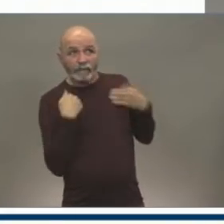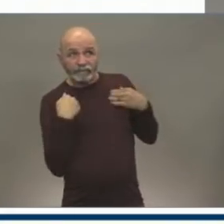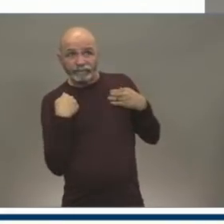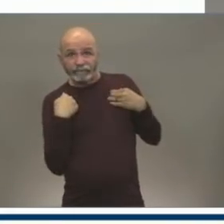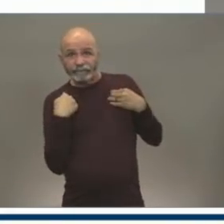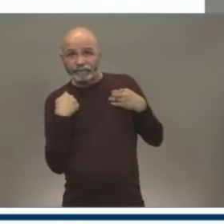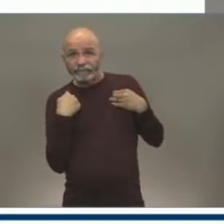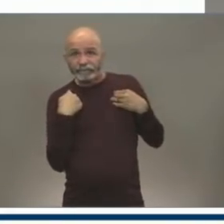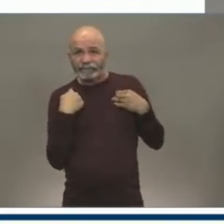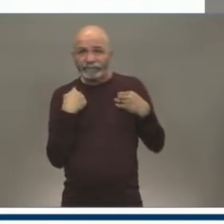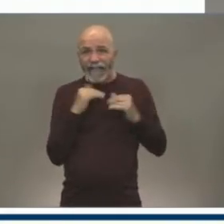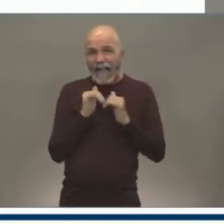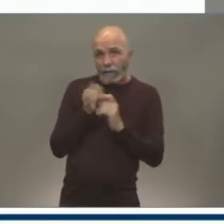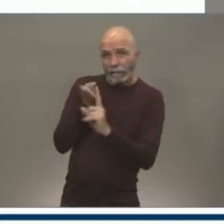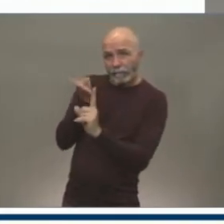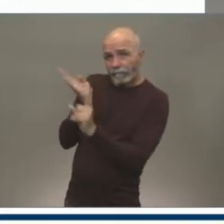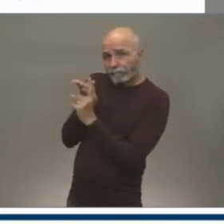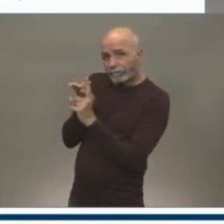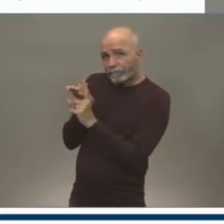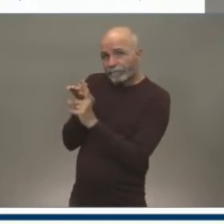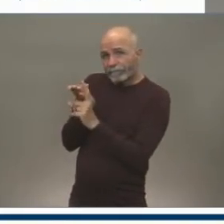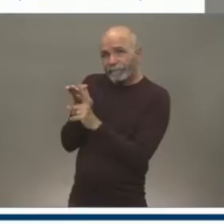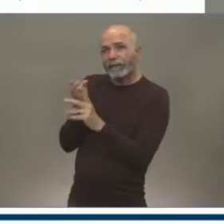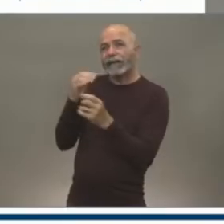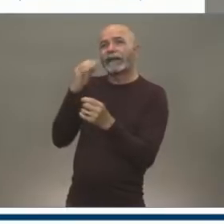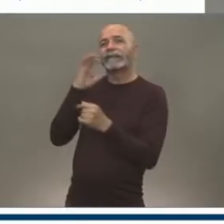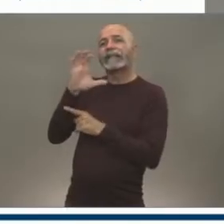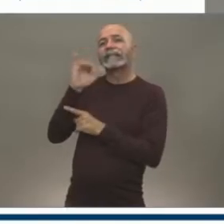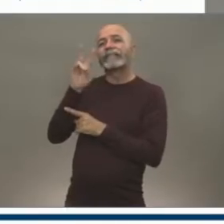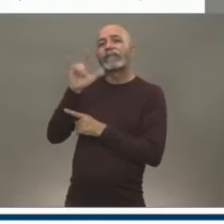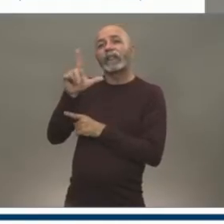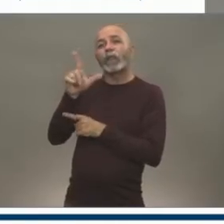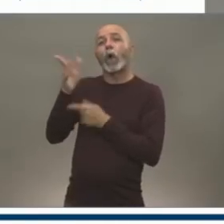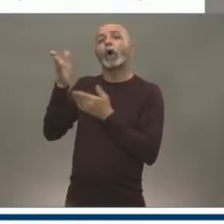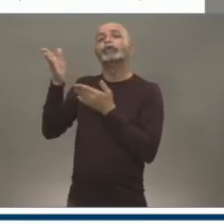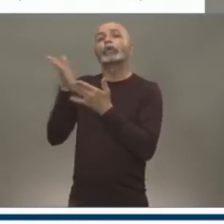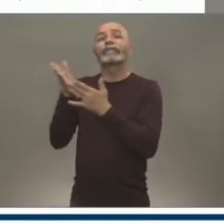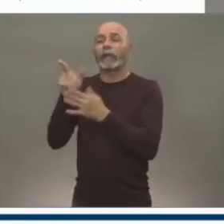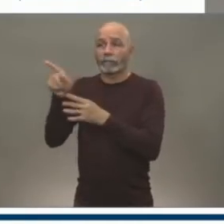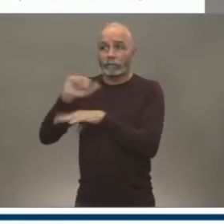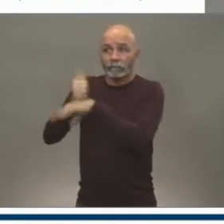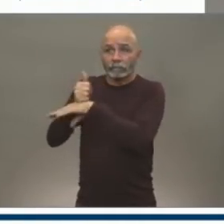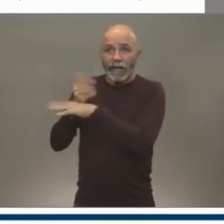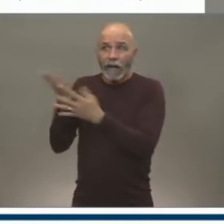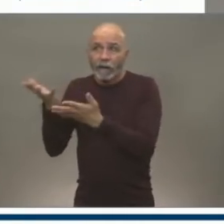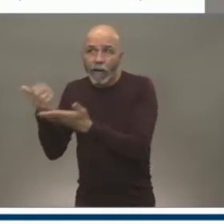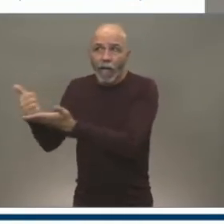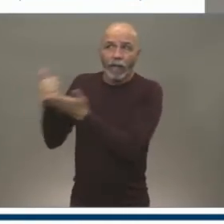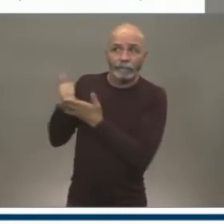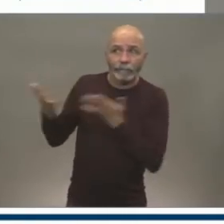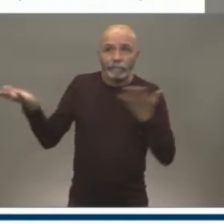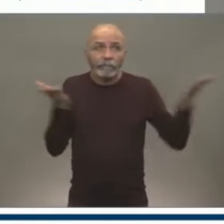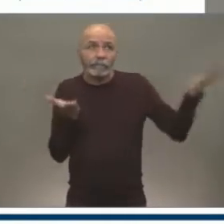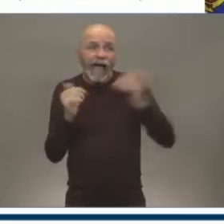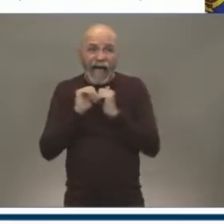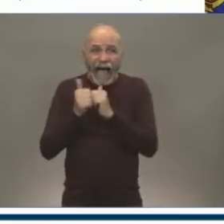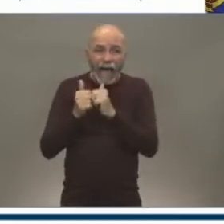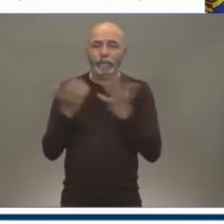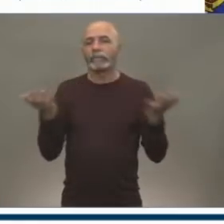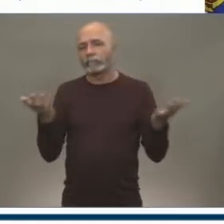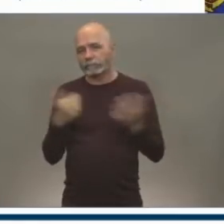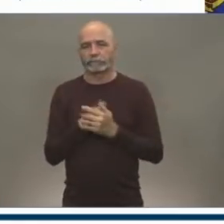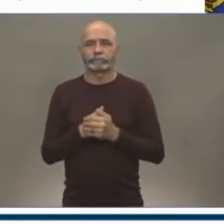the government civil service that could also be redeployed into supporting public health as well. Next, we'll go